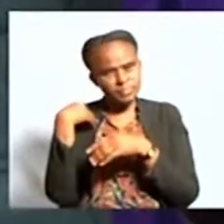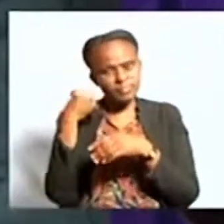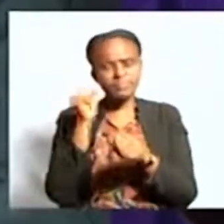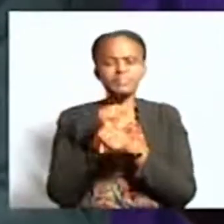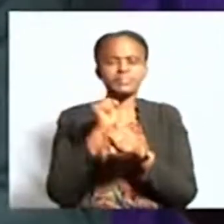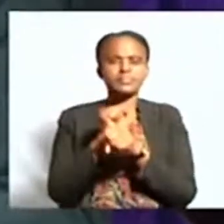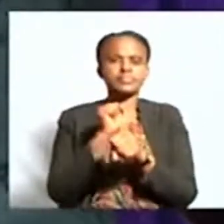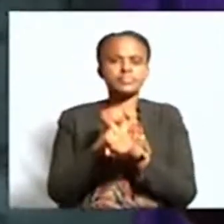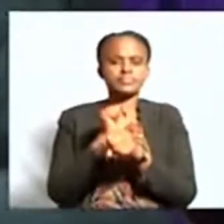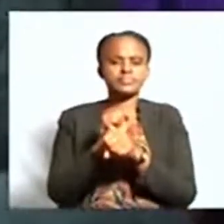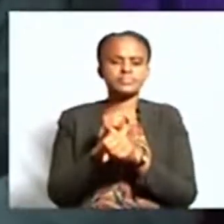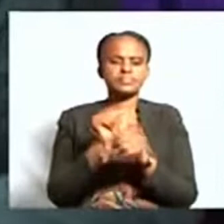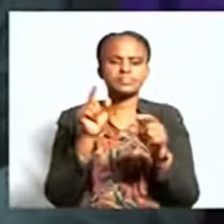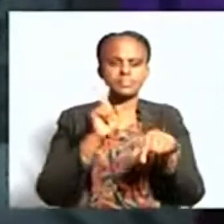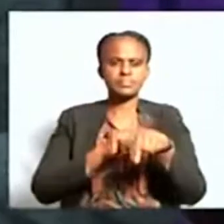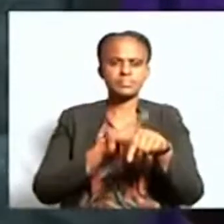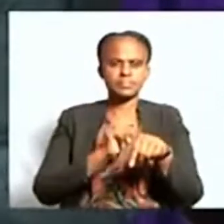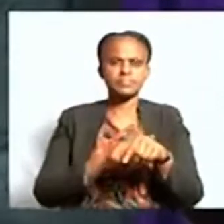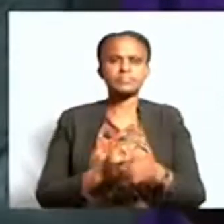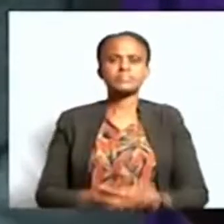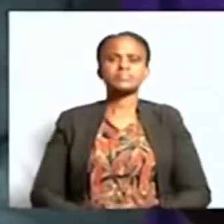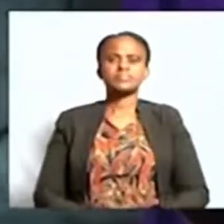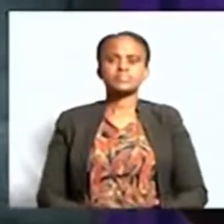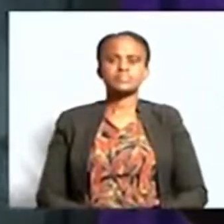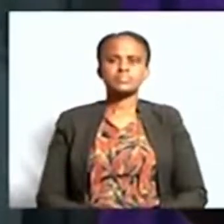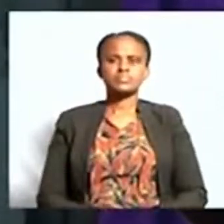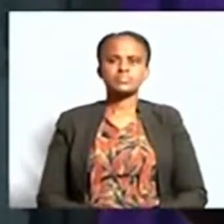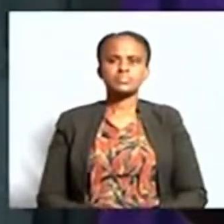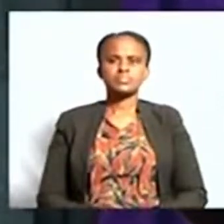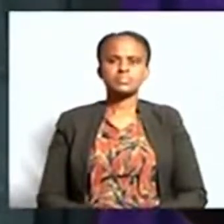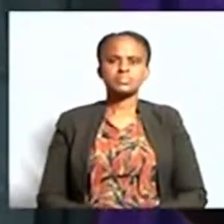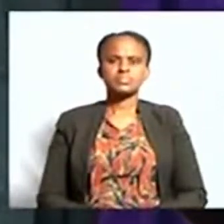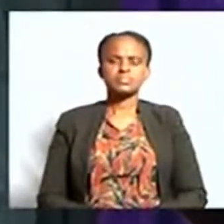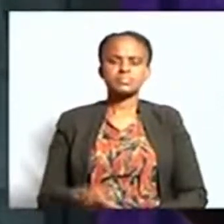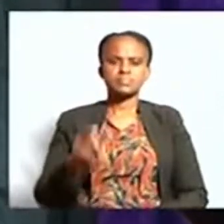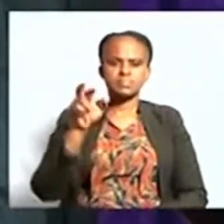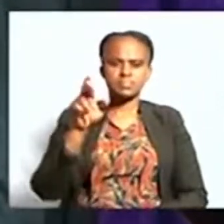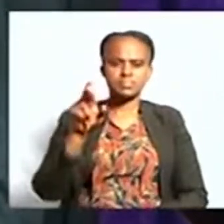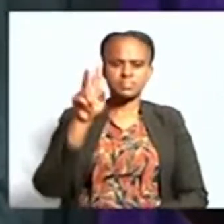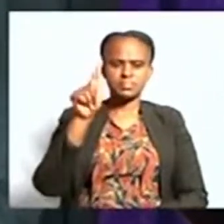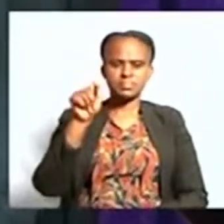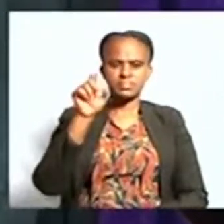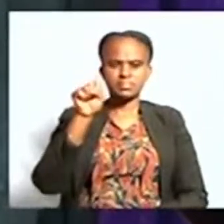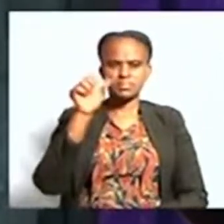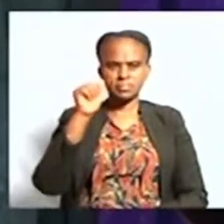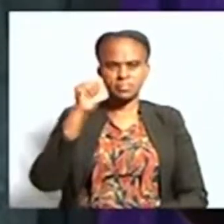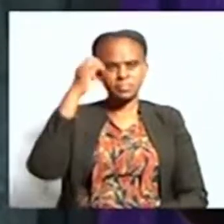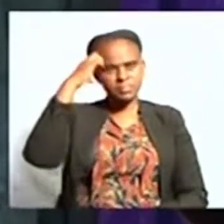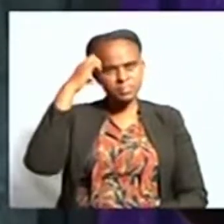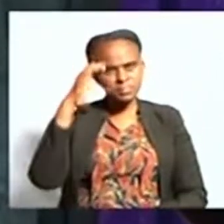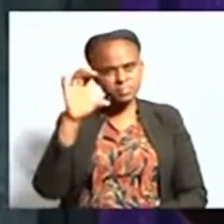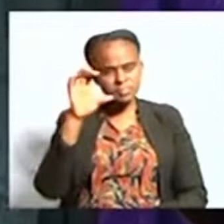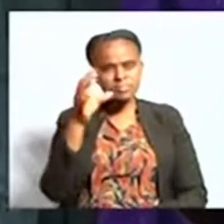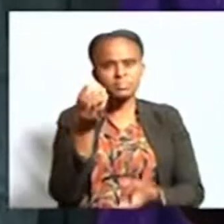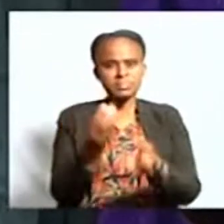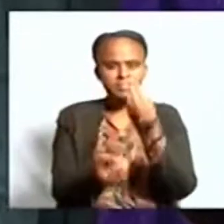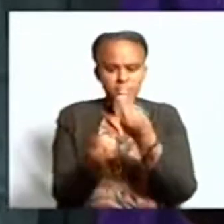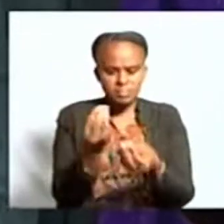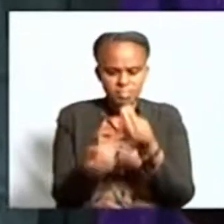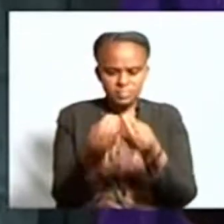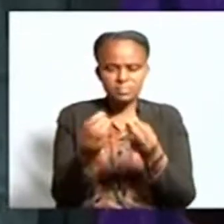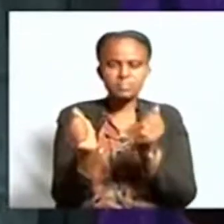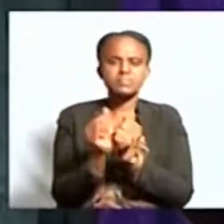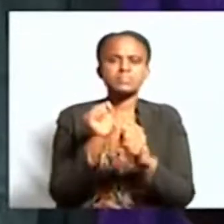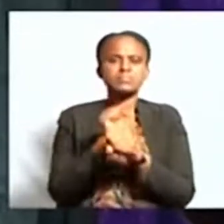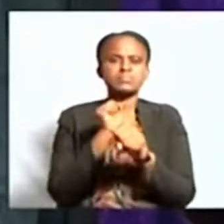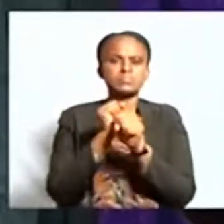duty during this period. While the RTSA officer at Chingola conspired with an employee